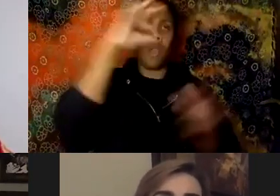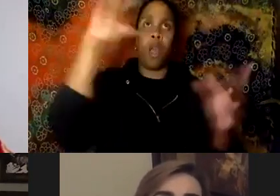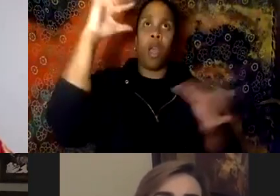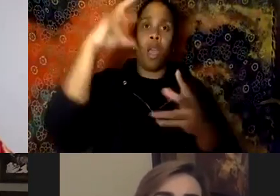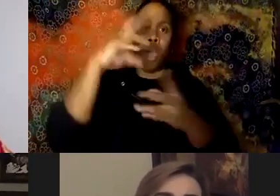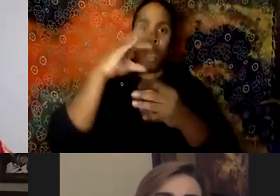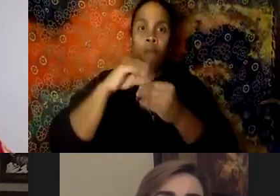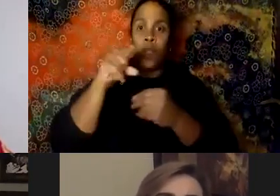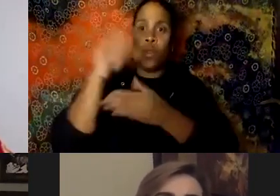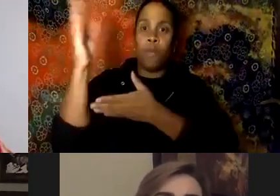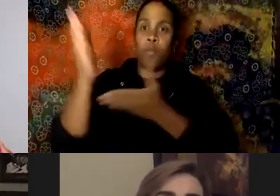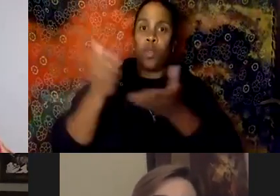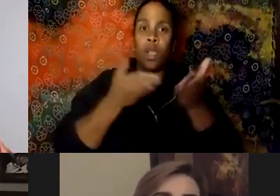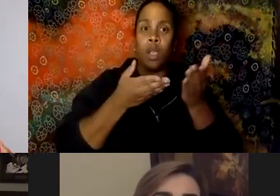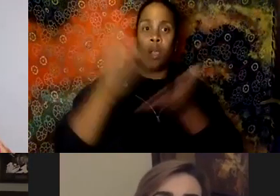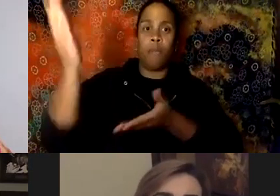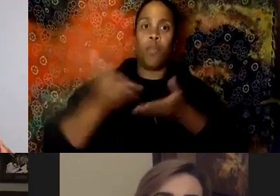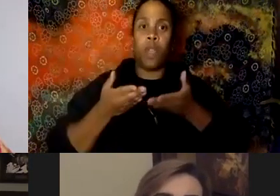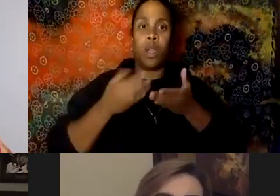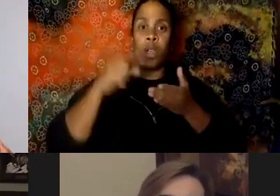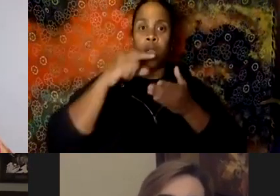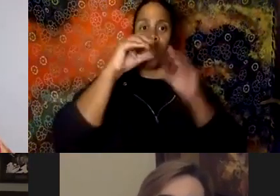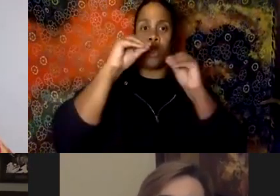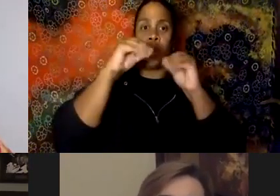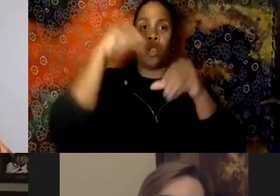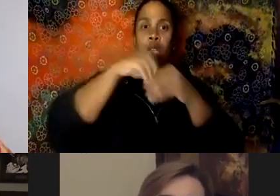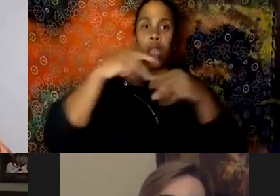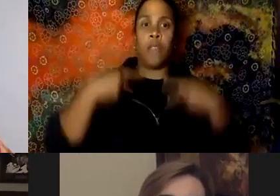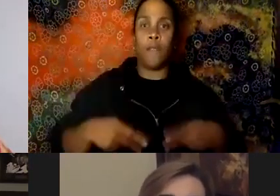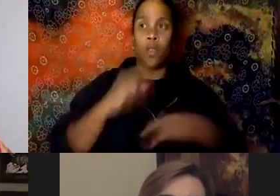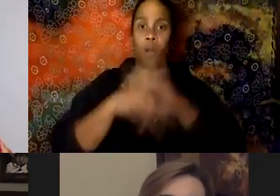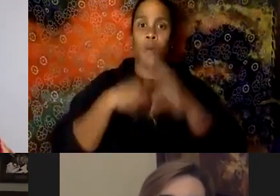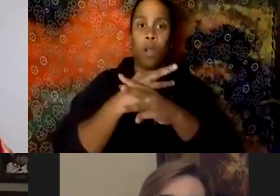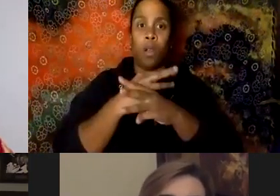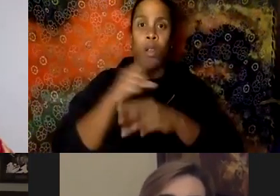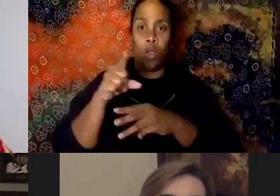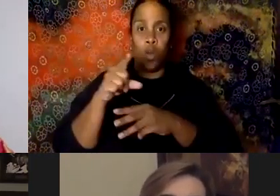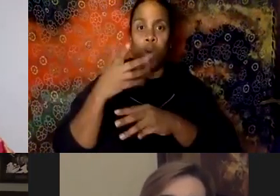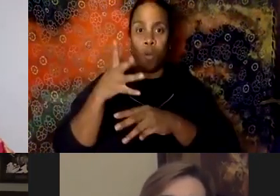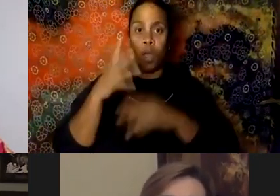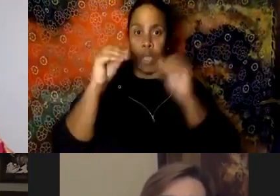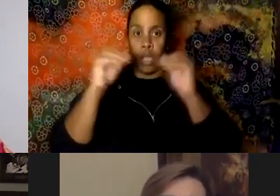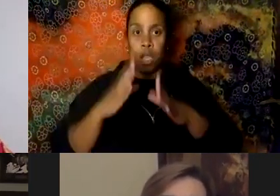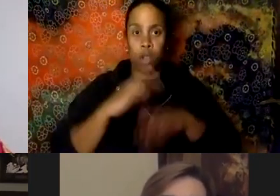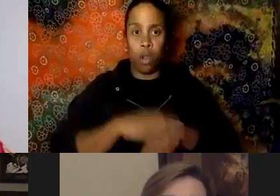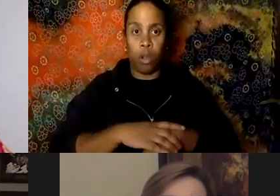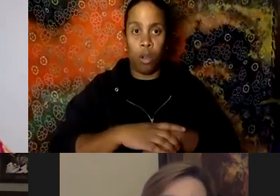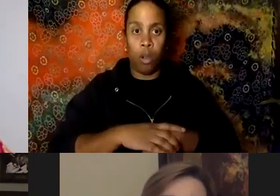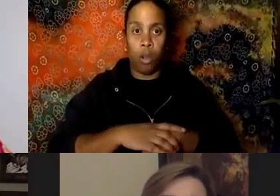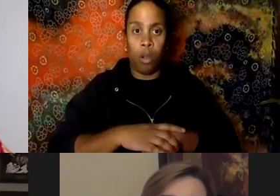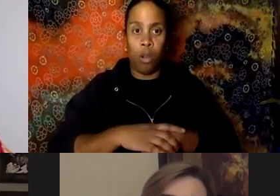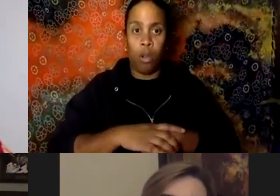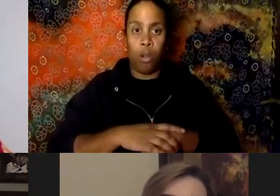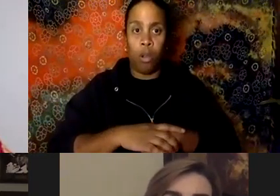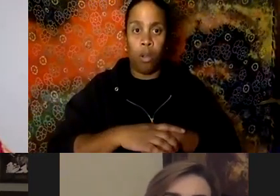teachings into physicality. You are essentially becoming a Veerd, where you are bringing in these beautiful concepts of infinity and